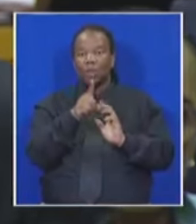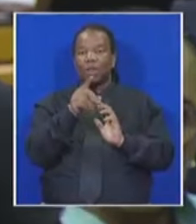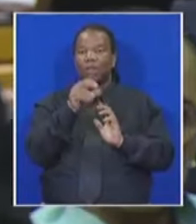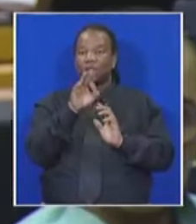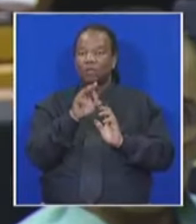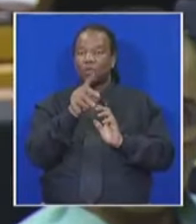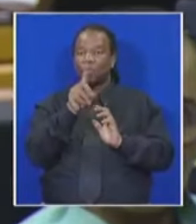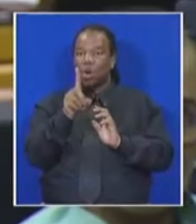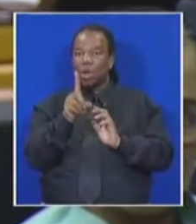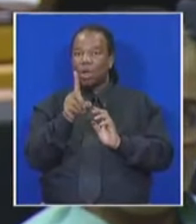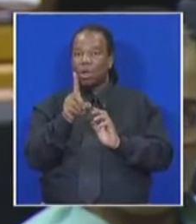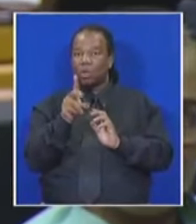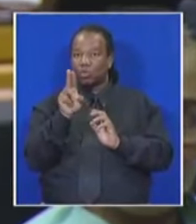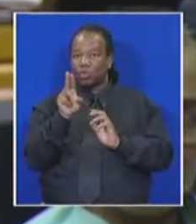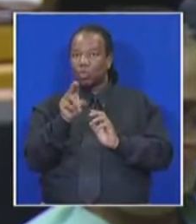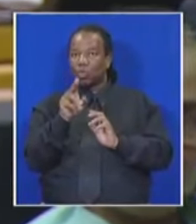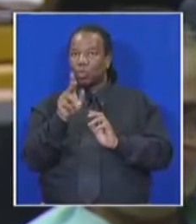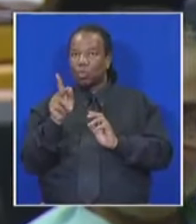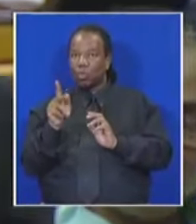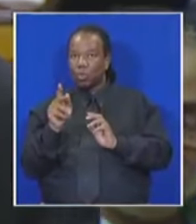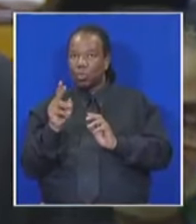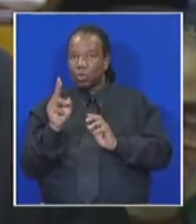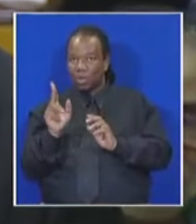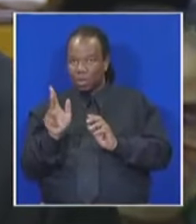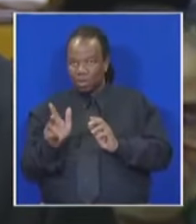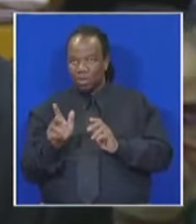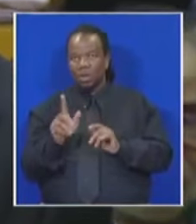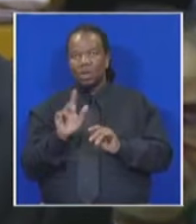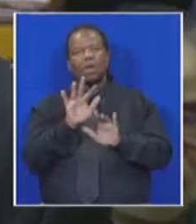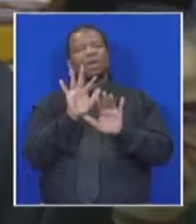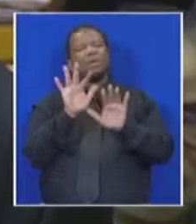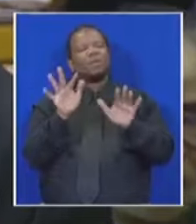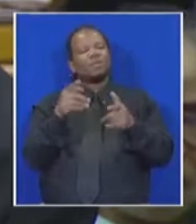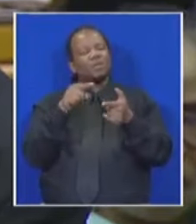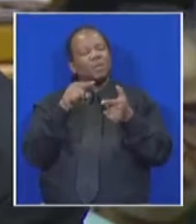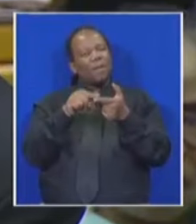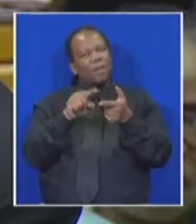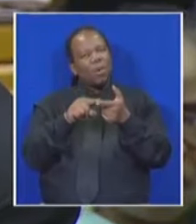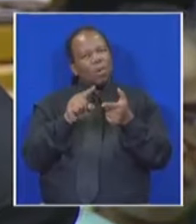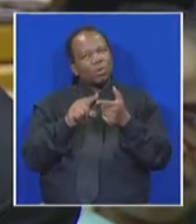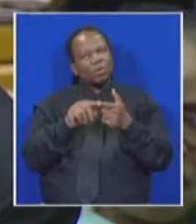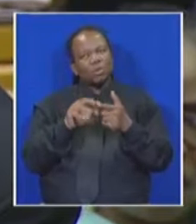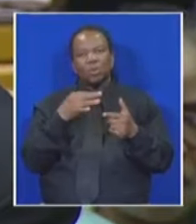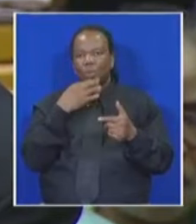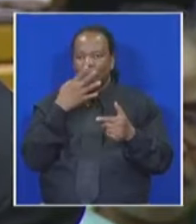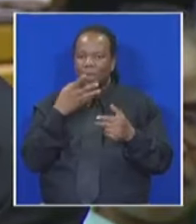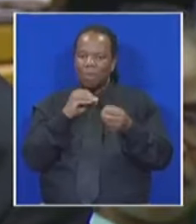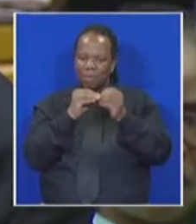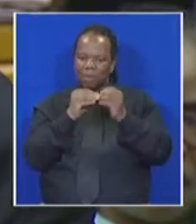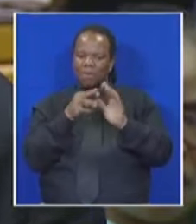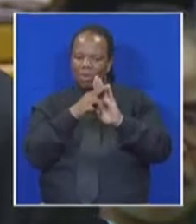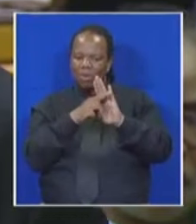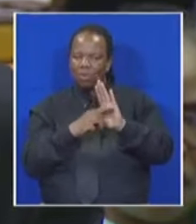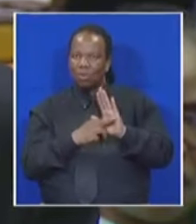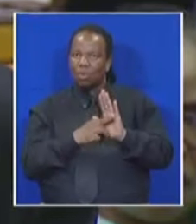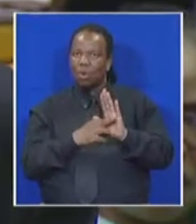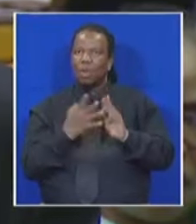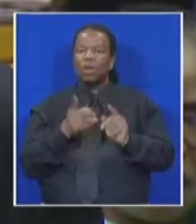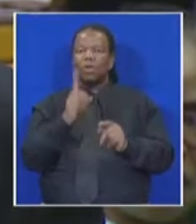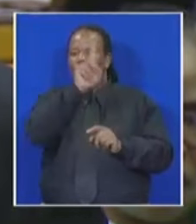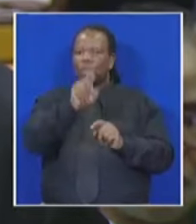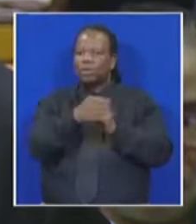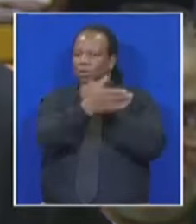I support Honourable Mulder that if this is a point of contention, as it was when we were formulating these new rules, put the question to the